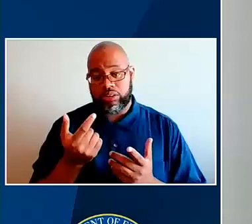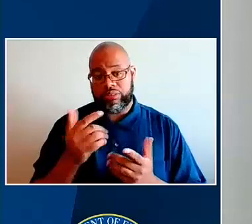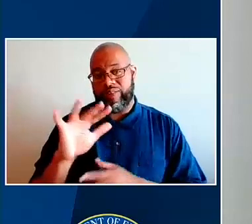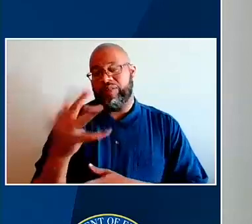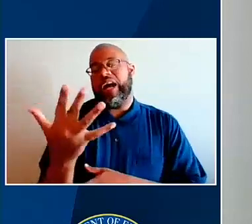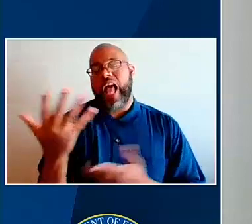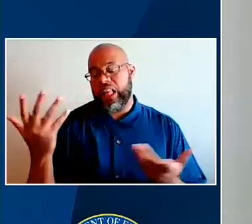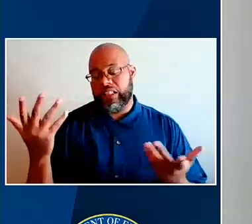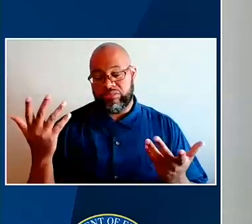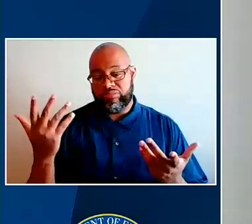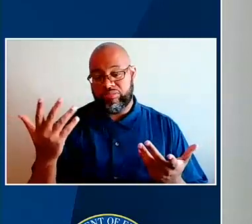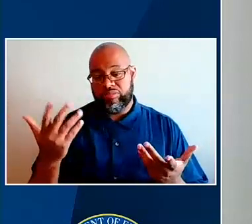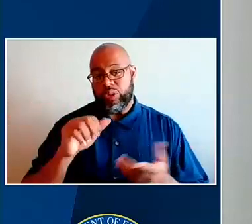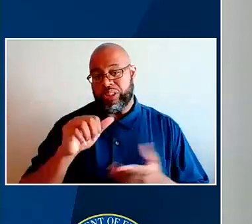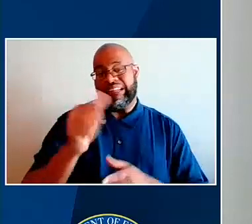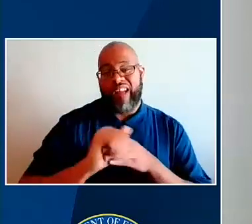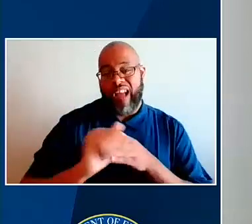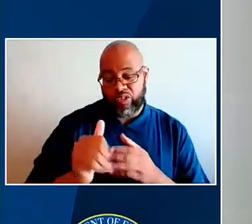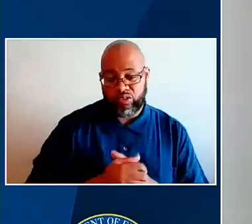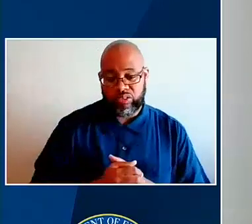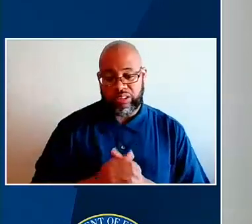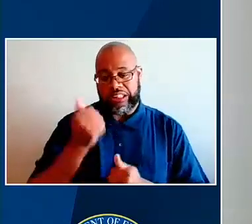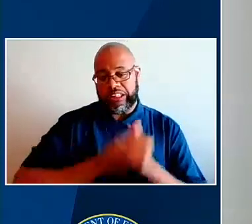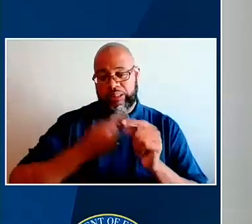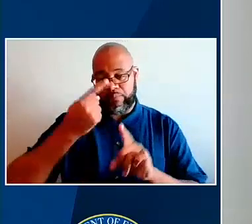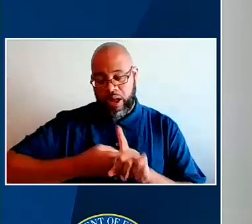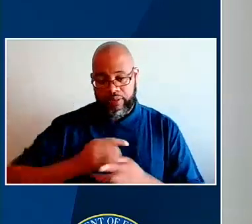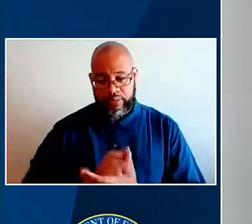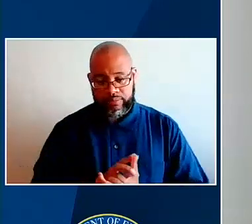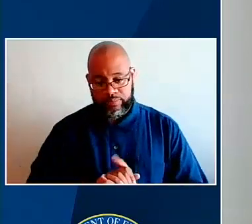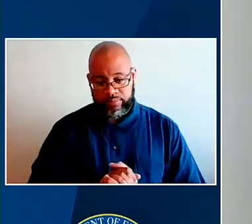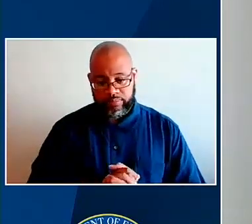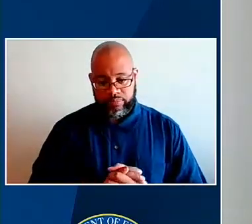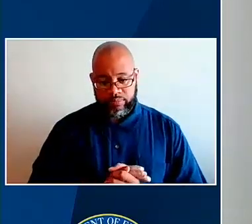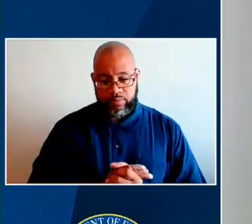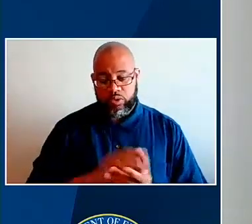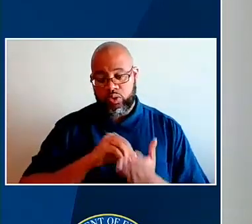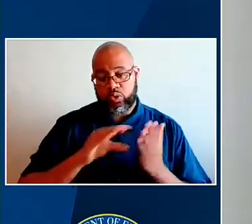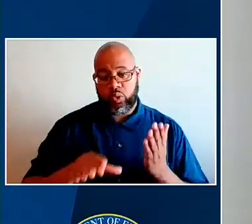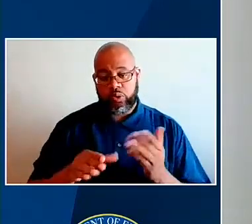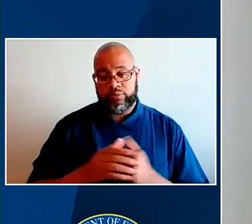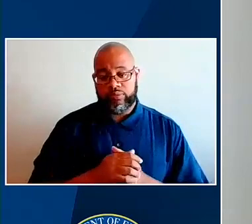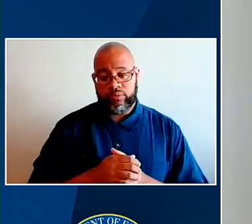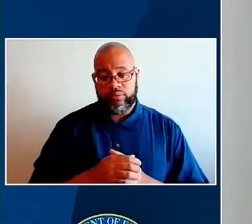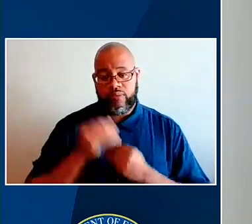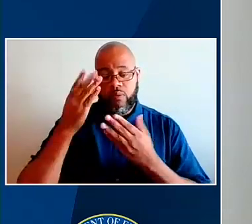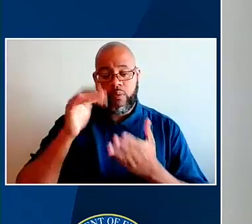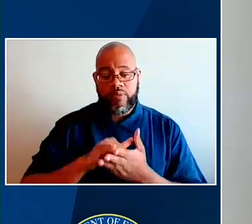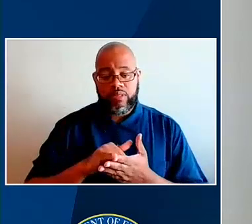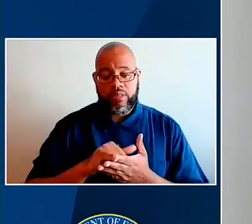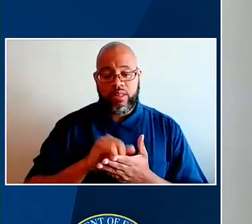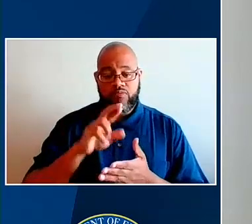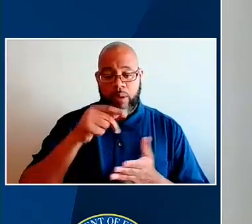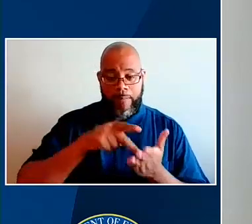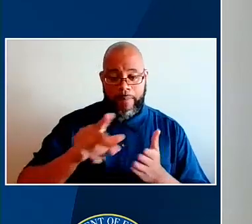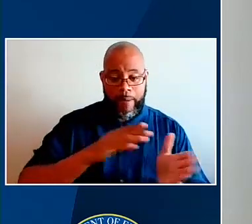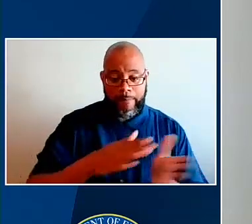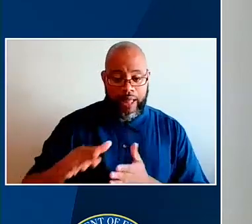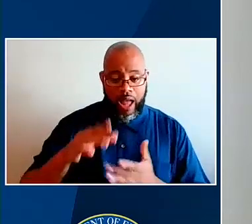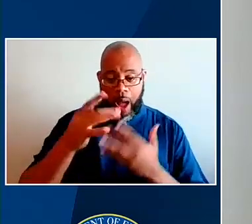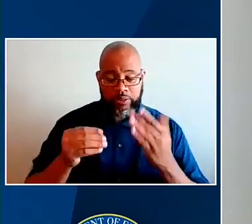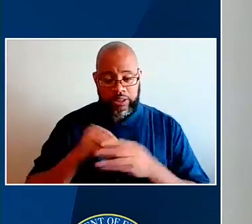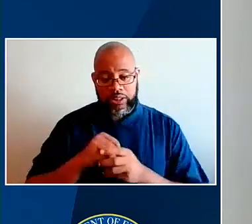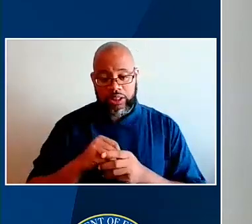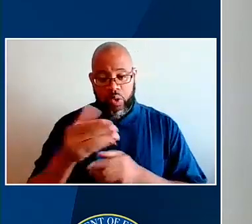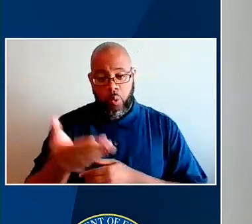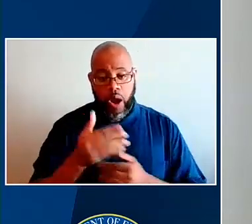$5 or $10 per month. The student is informed of the repayment plan options in the welcome